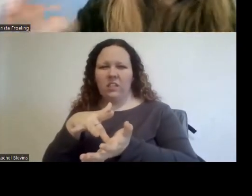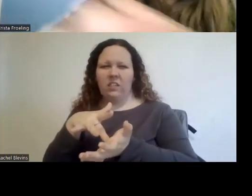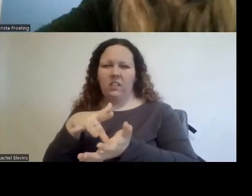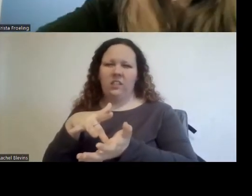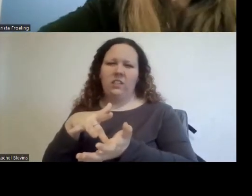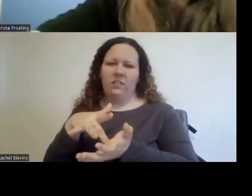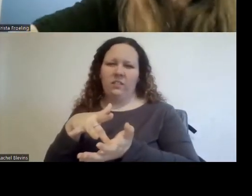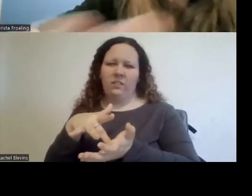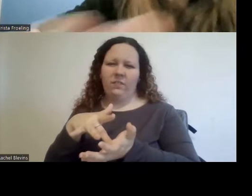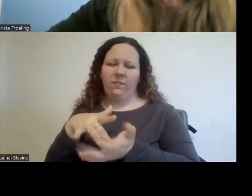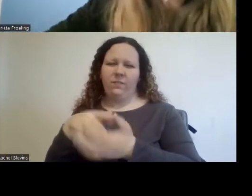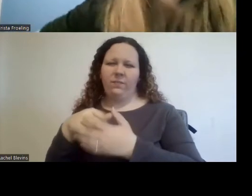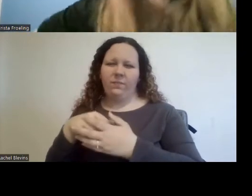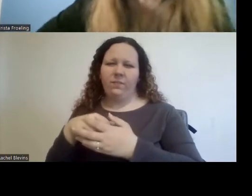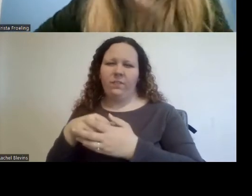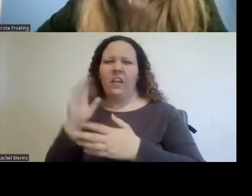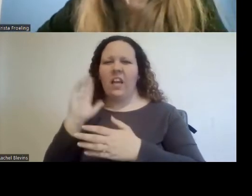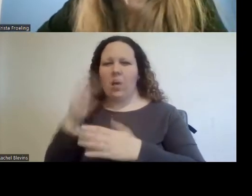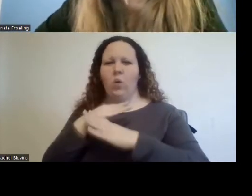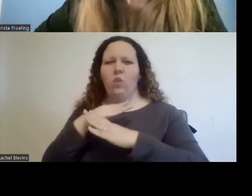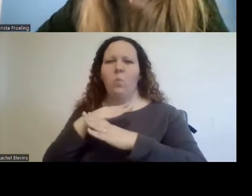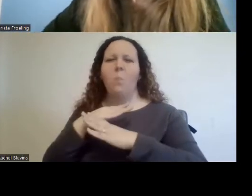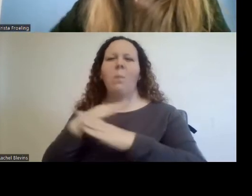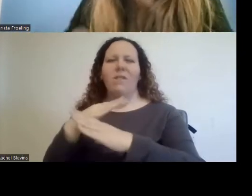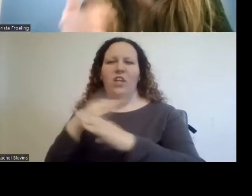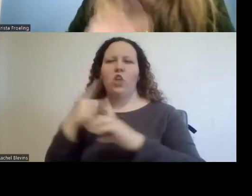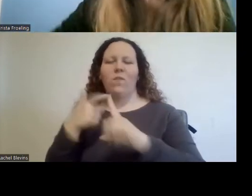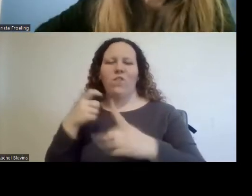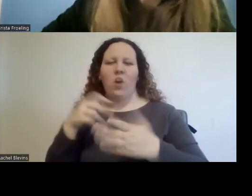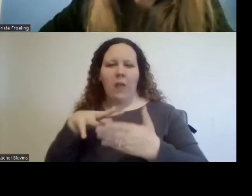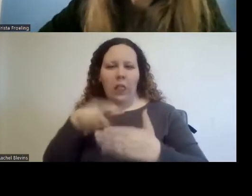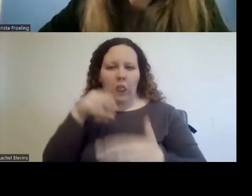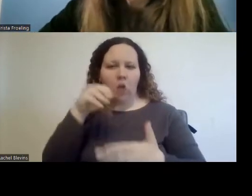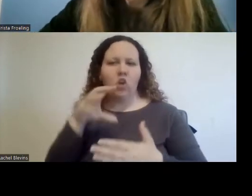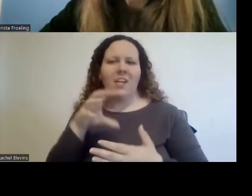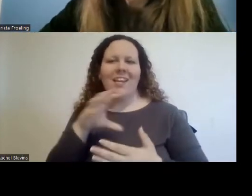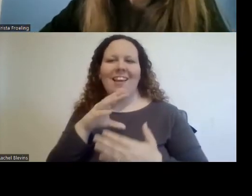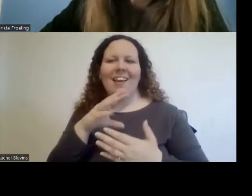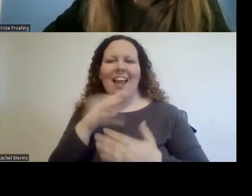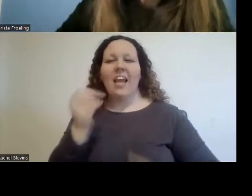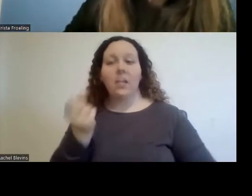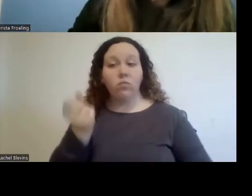you know, it will prevent you from learning to understanding words.